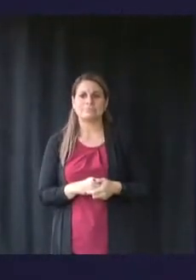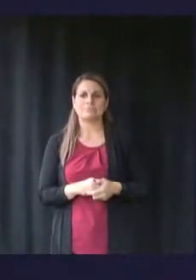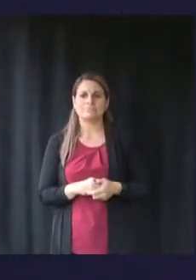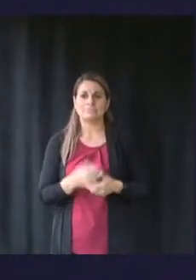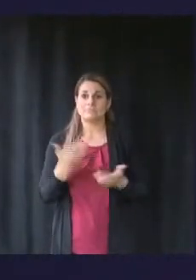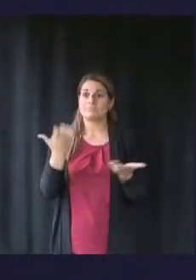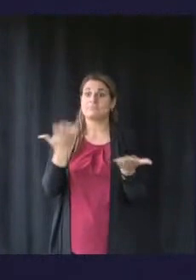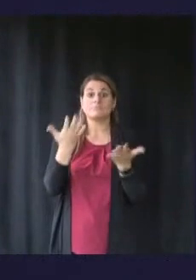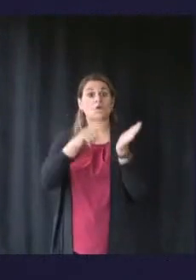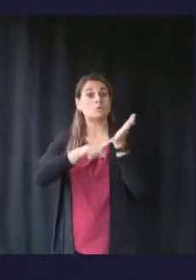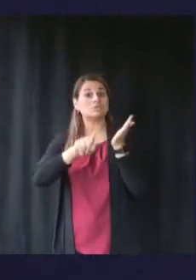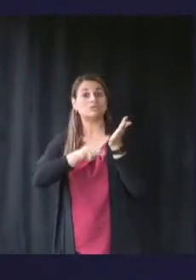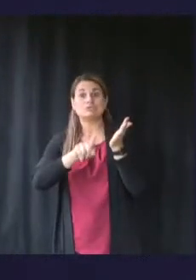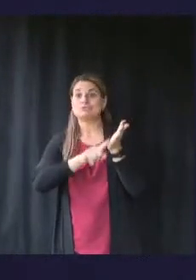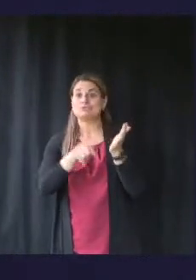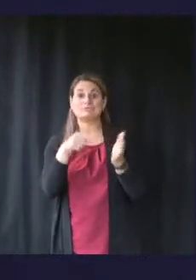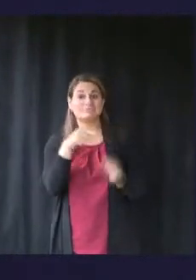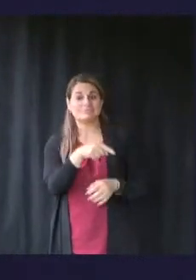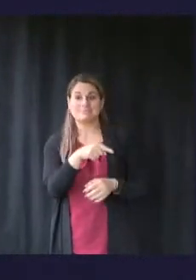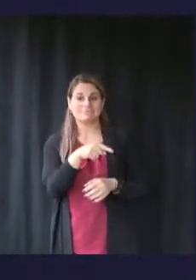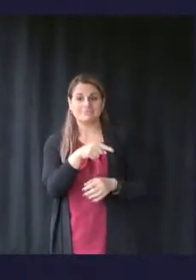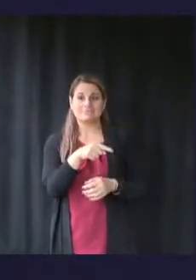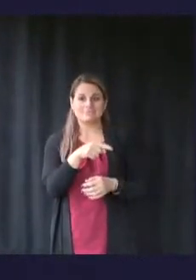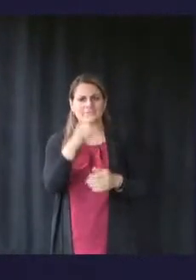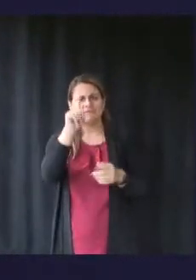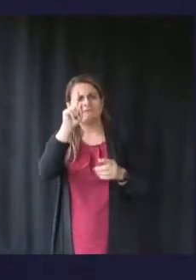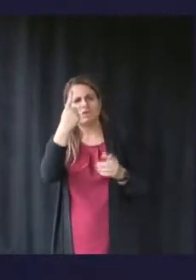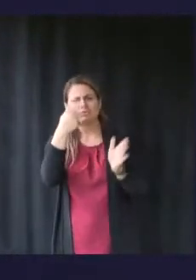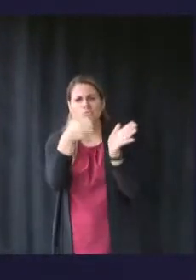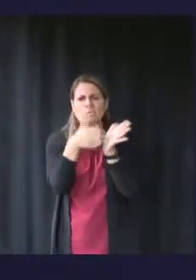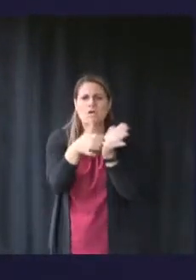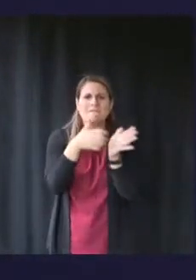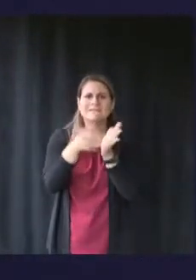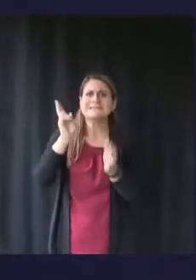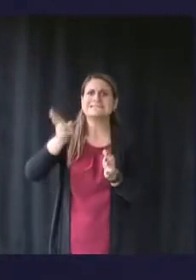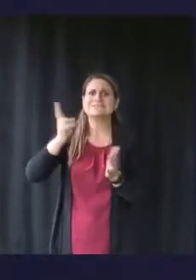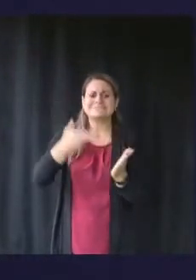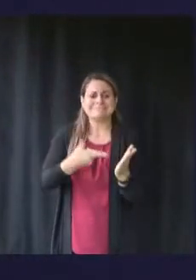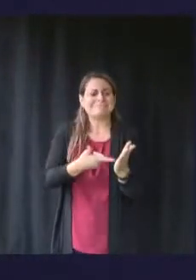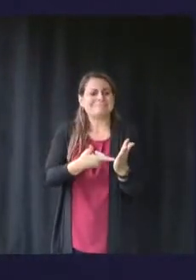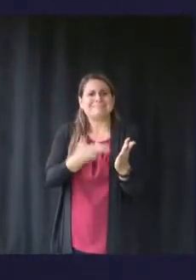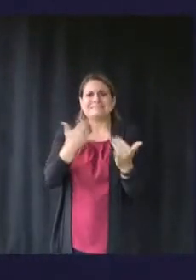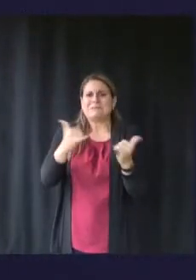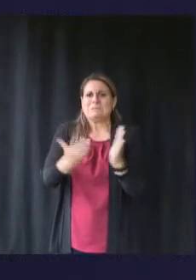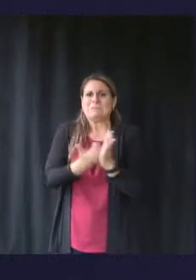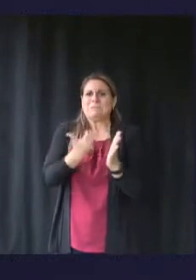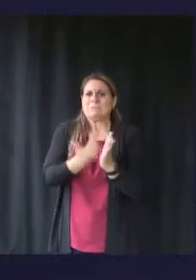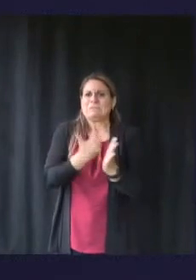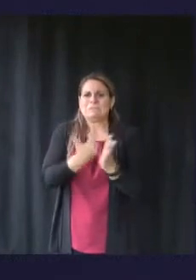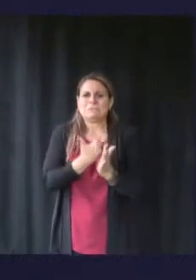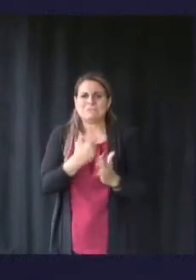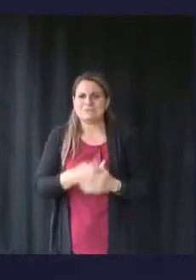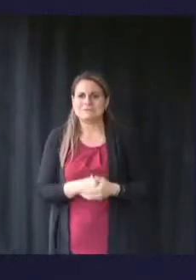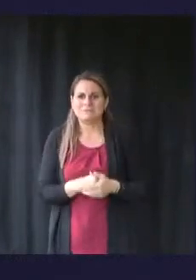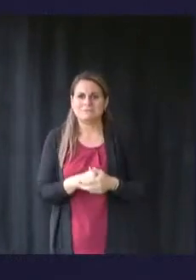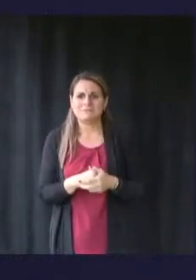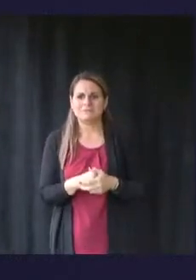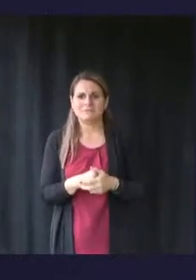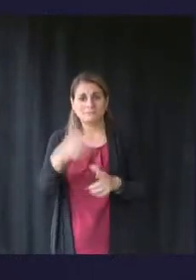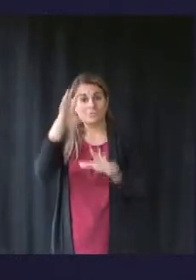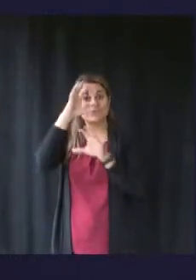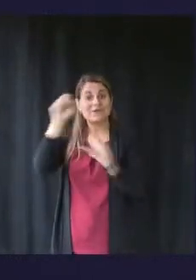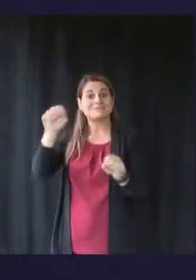history. And let me say, they're all thinking about President Clinton today, as sending him his good wishes to speedy